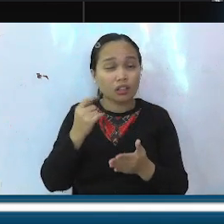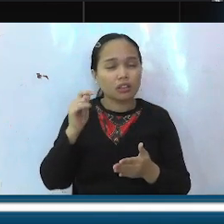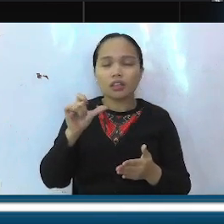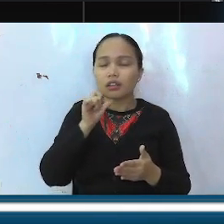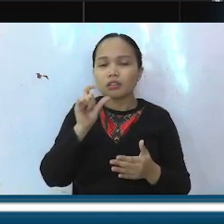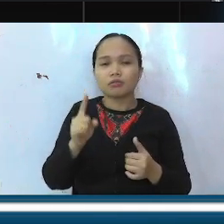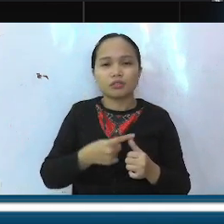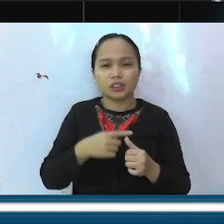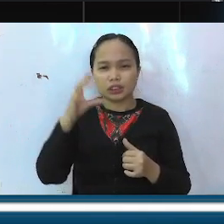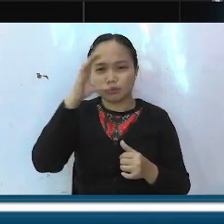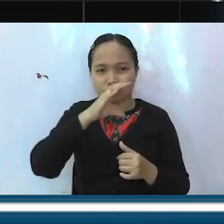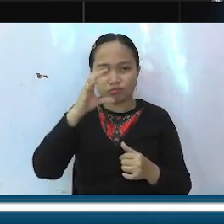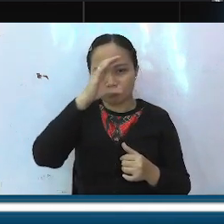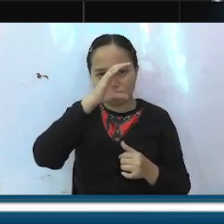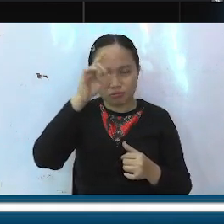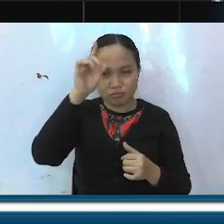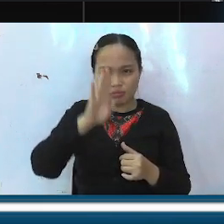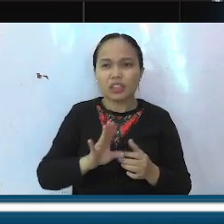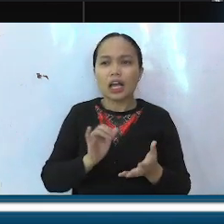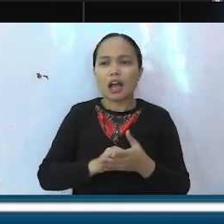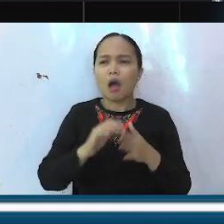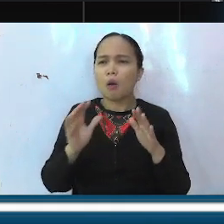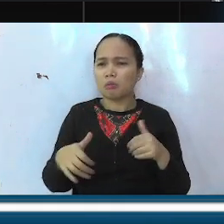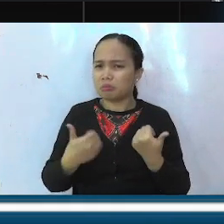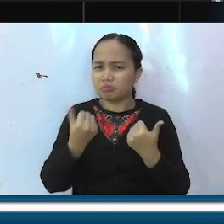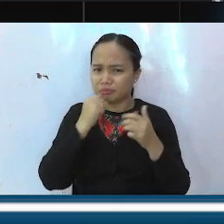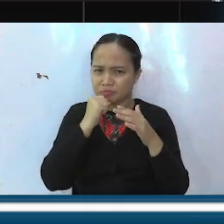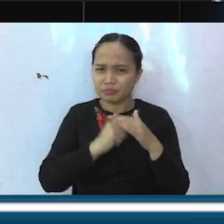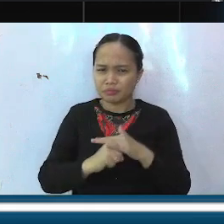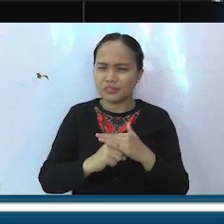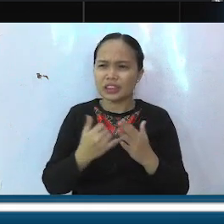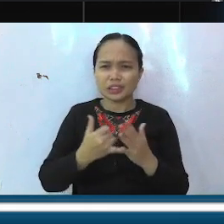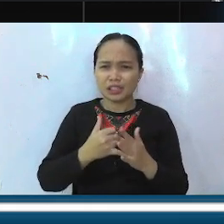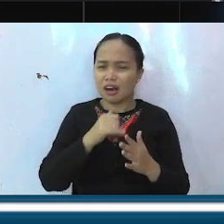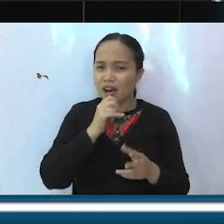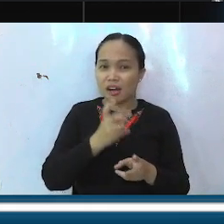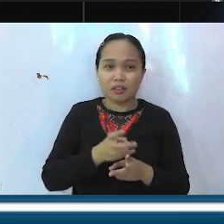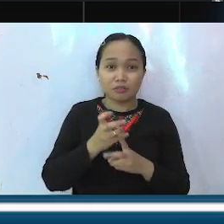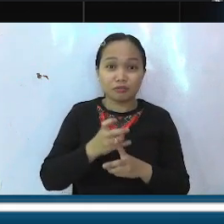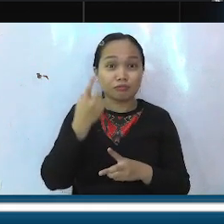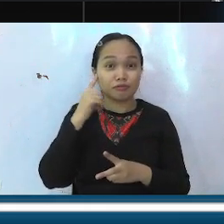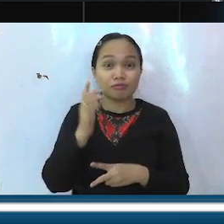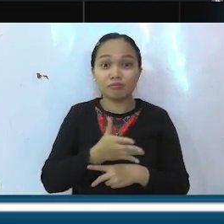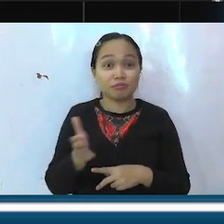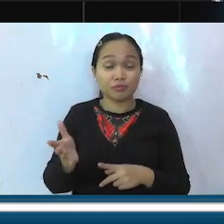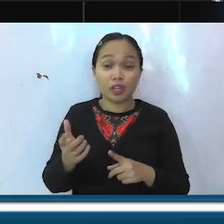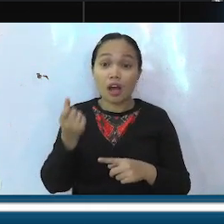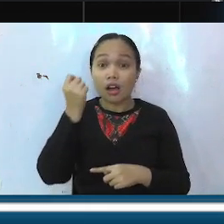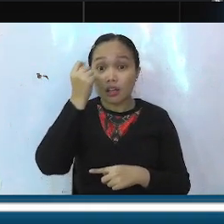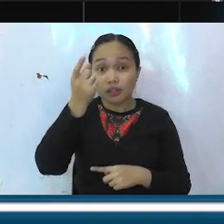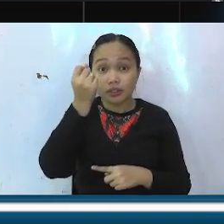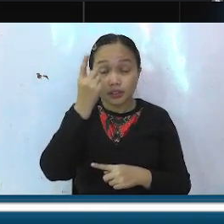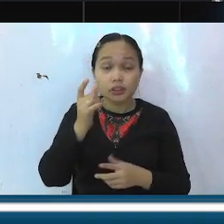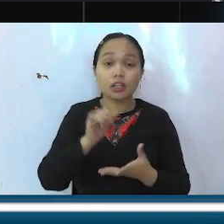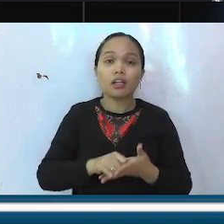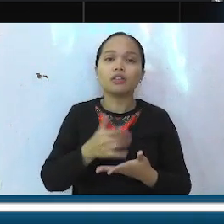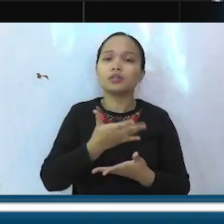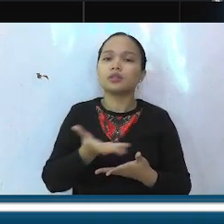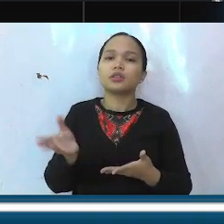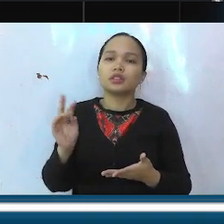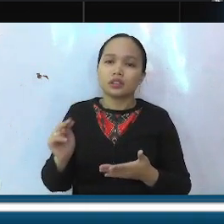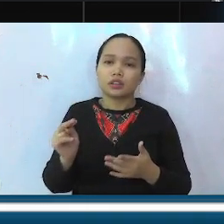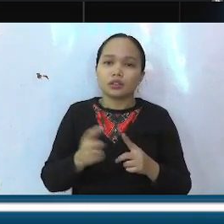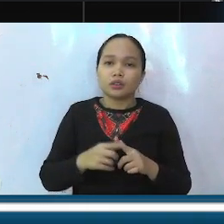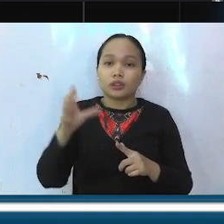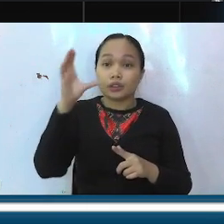first. Yes. That's it. That's how simple it is. It's not hard for you to understand, young people, that you have to seek God first. I love